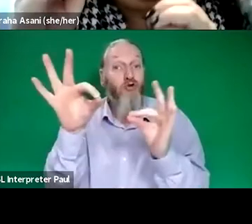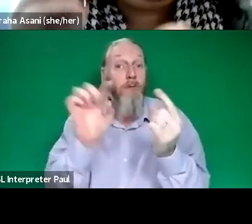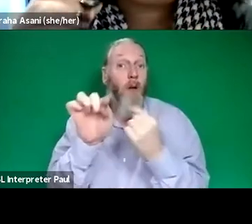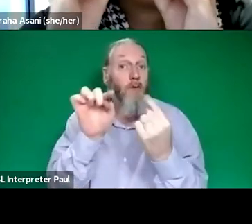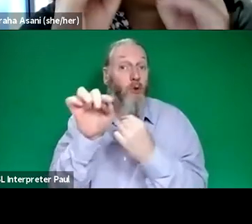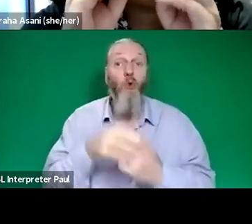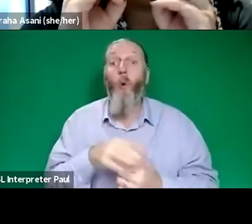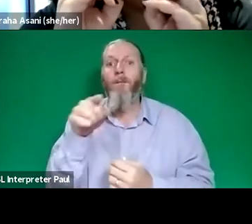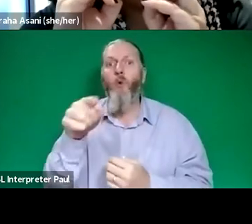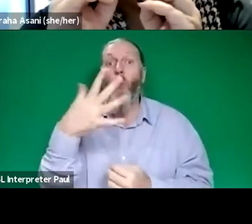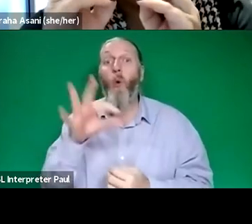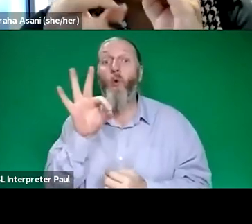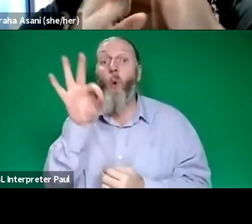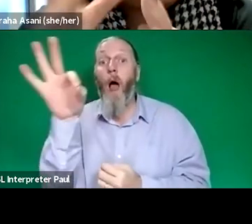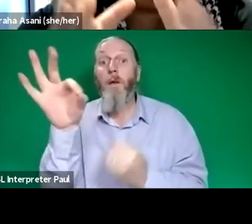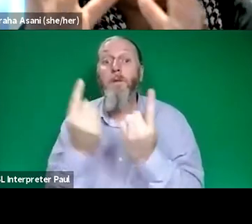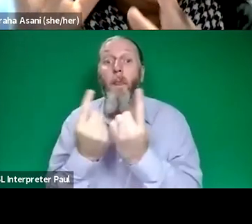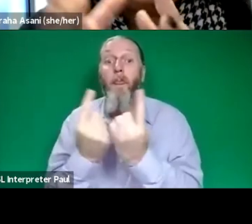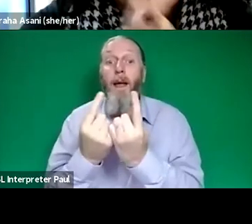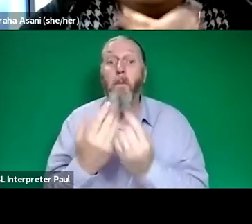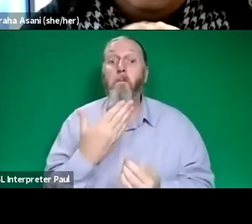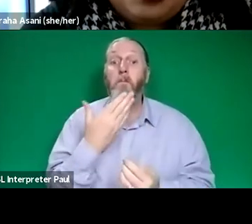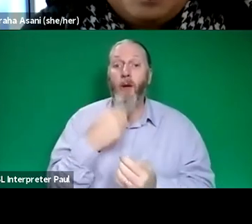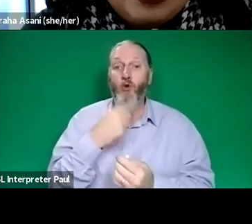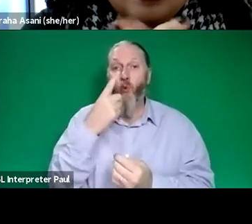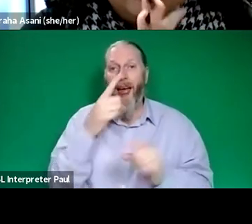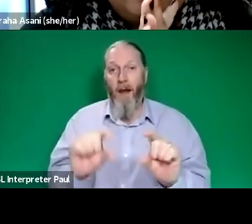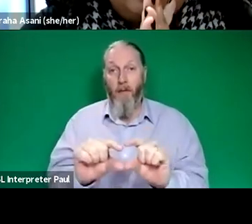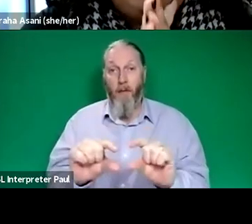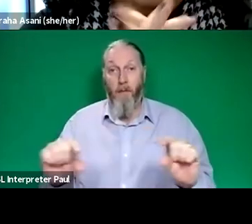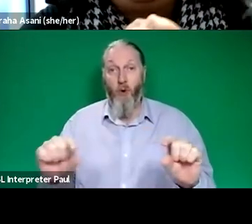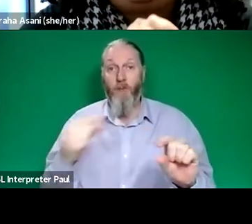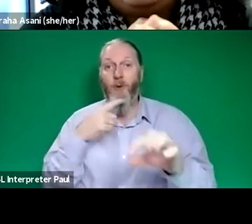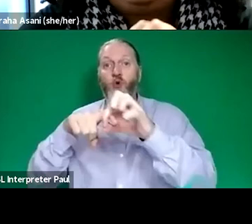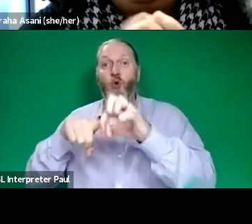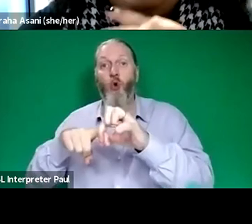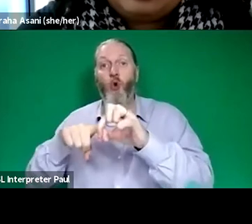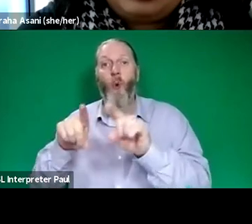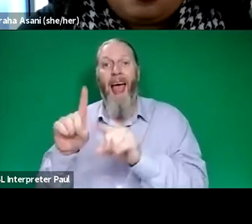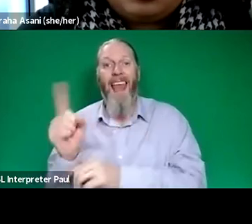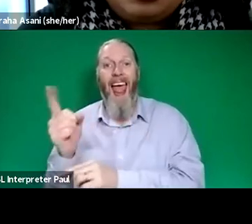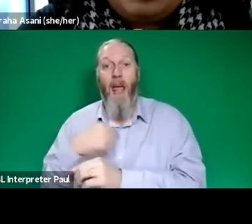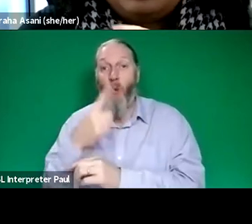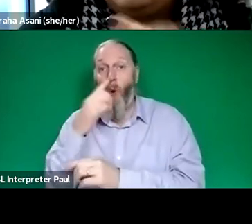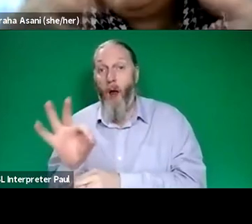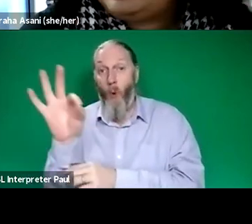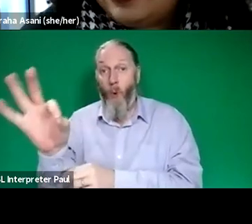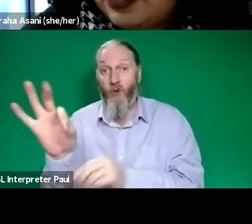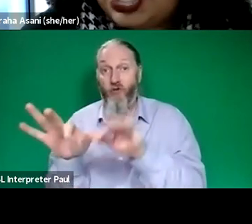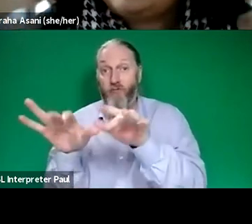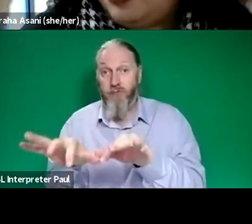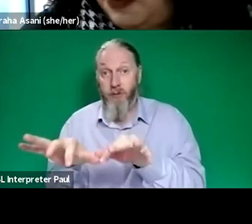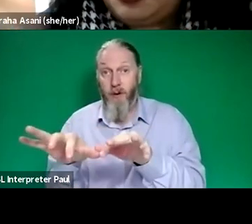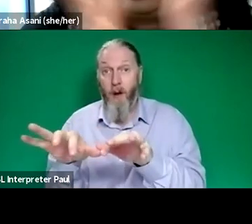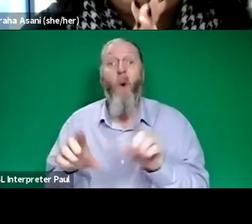those into the Q&A section for the chat on Zoom. We would also like to invite you all to introduce yourselves